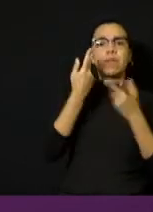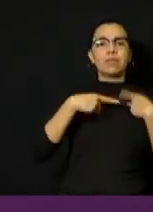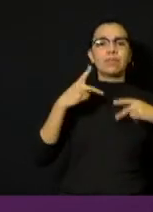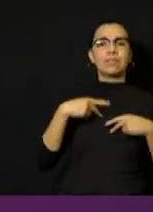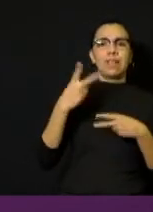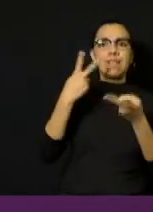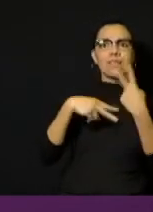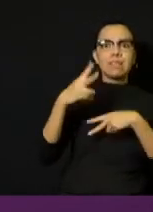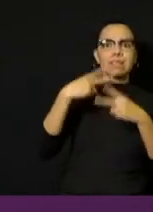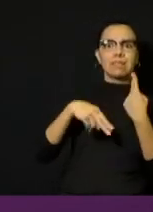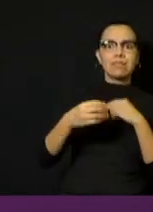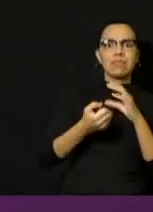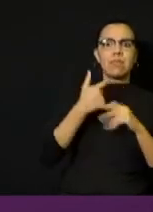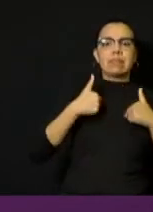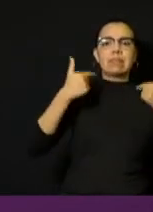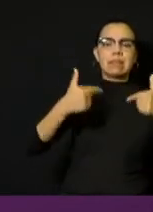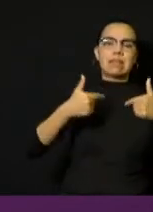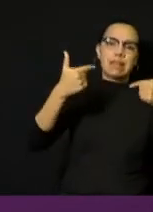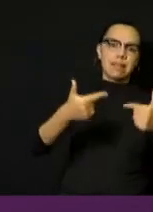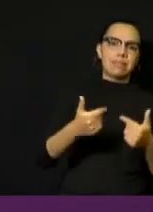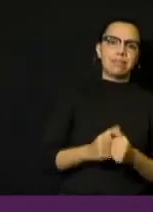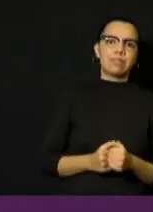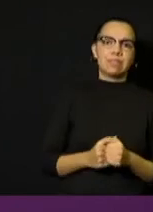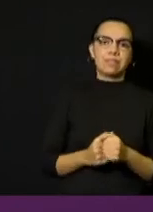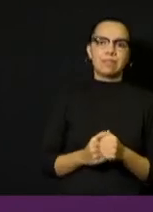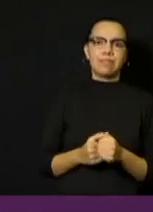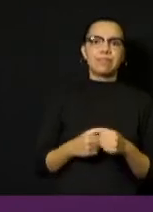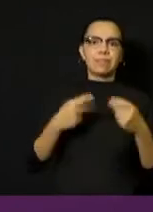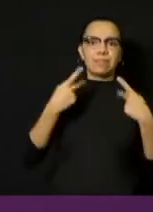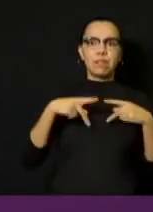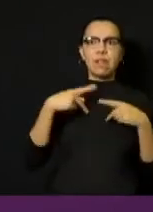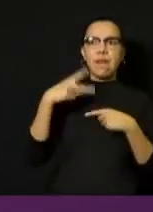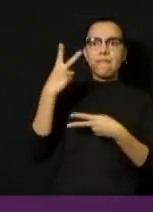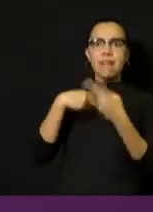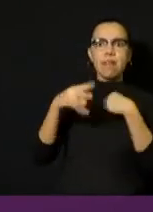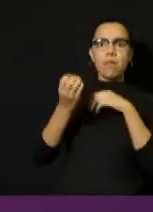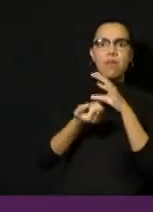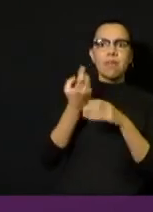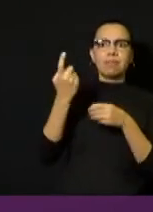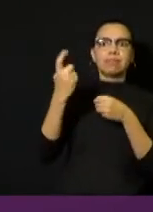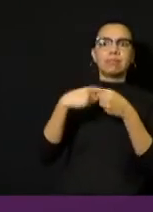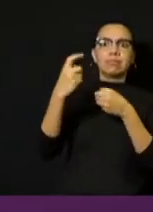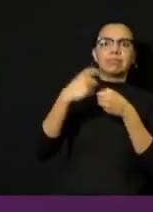this is a fundamental part for this new generation, this new era.